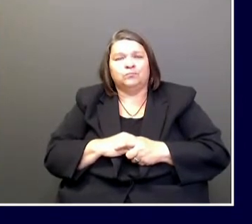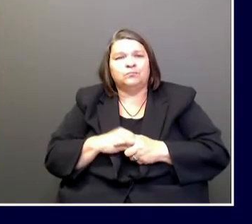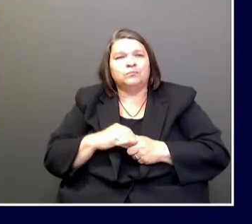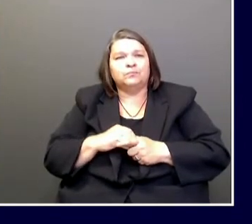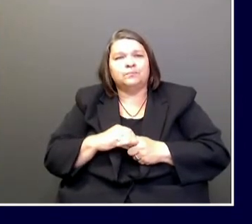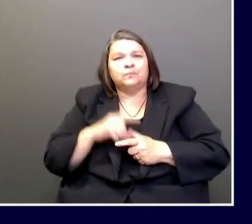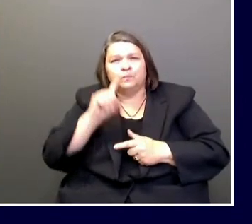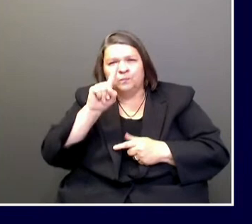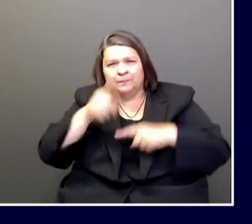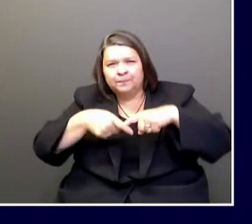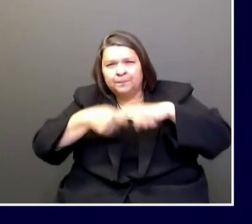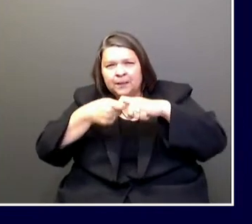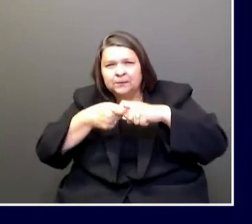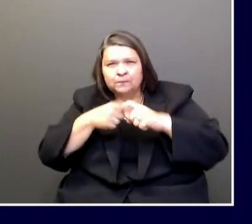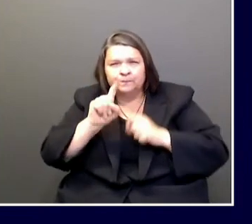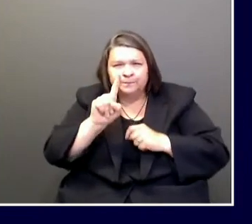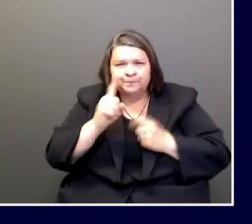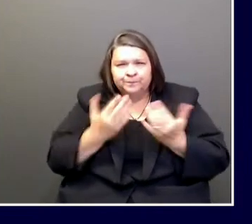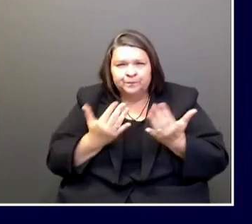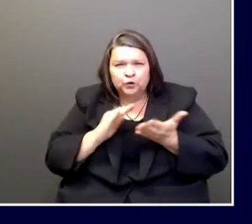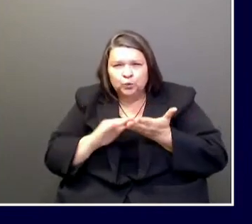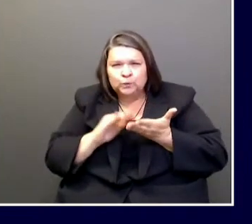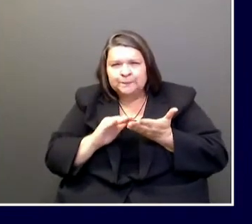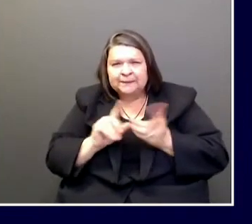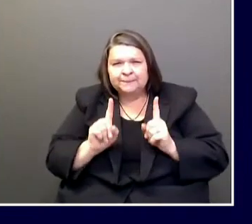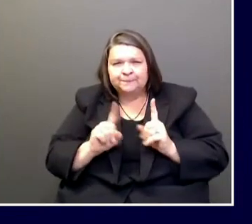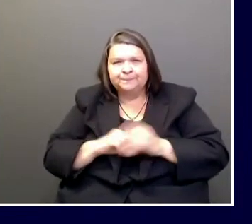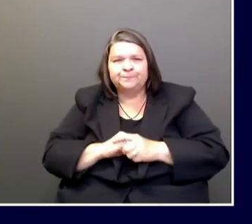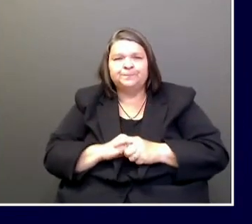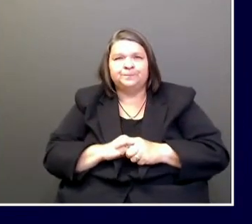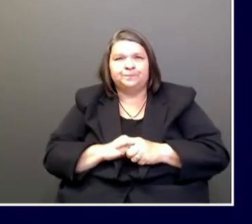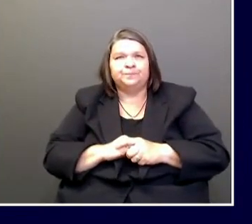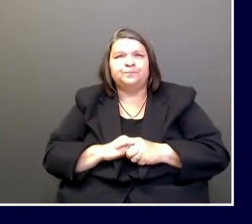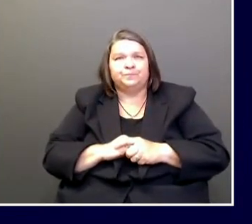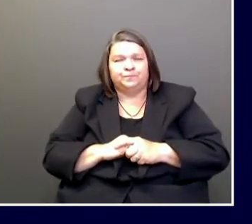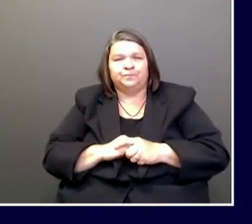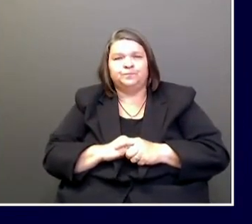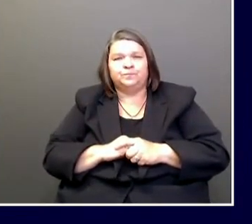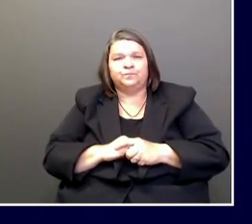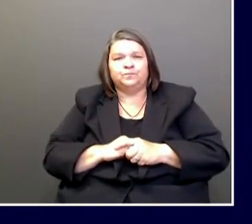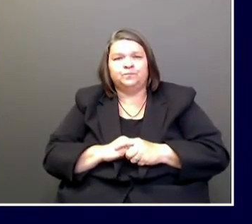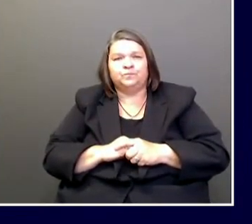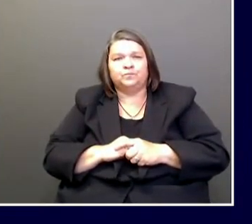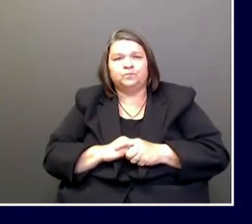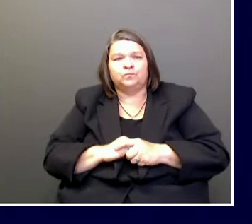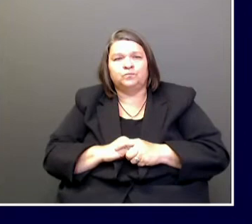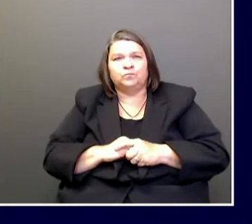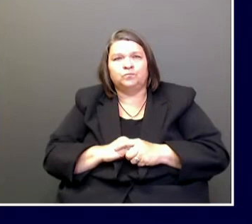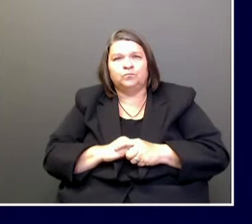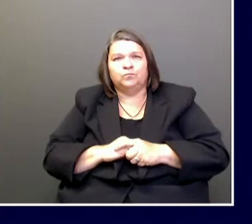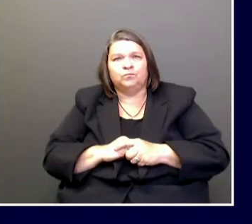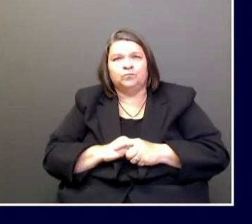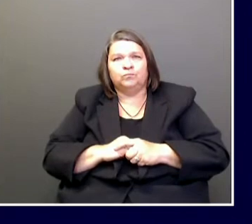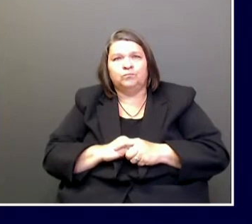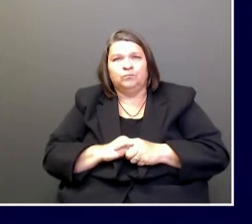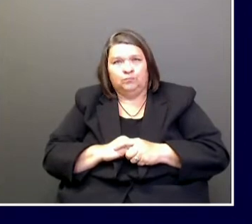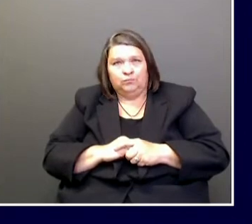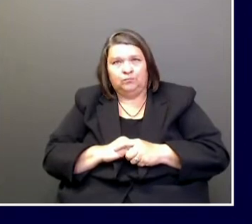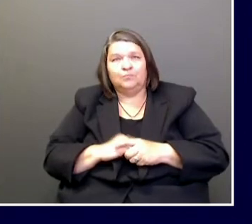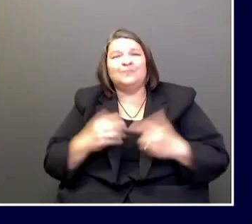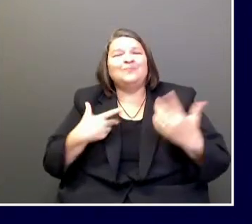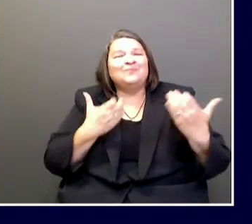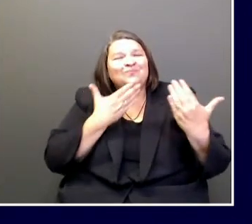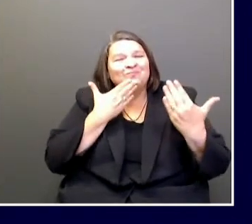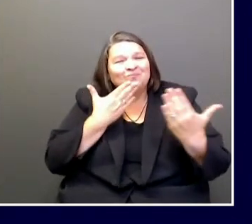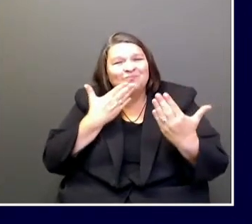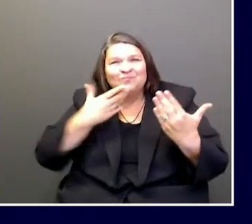excuse me. Sorry about that, everyone. I just want to take a second to thank everybody. I know it's been a little while, so I'm thankful for our colleagues